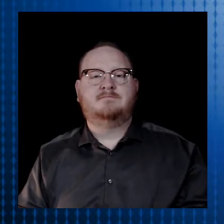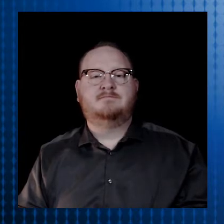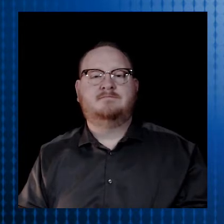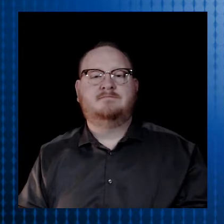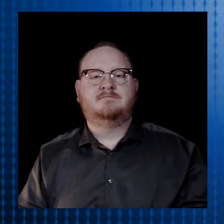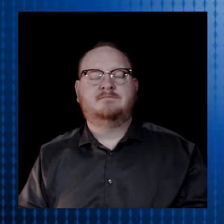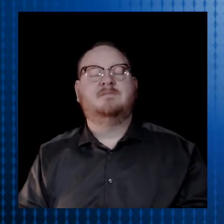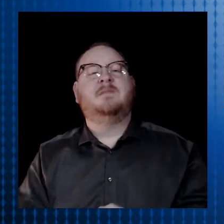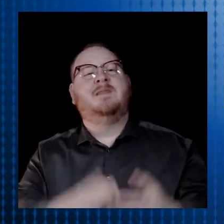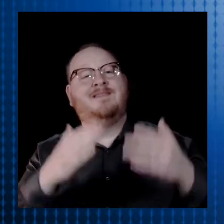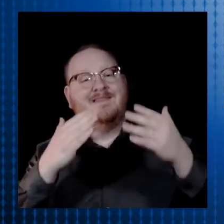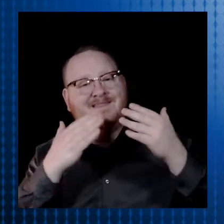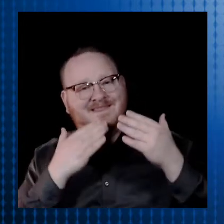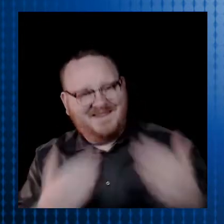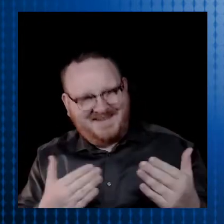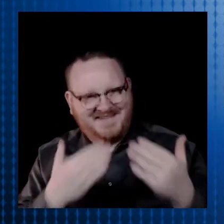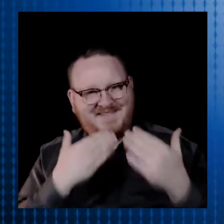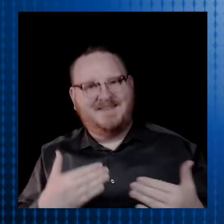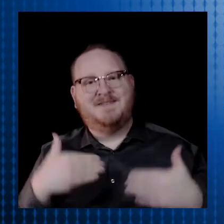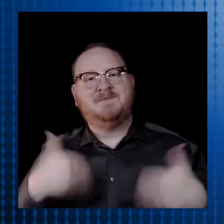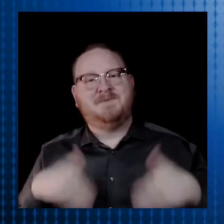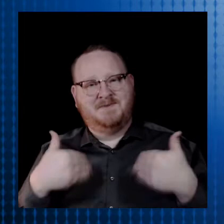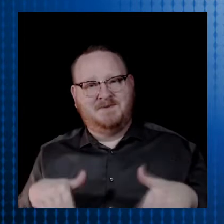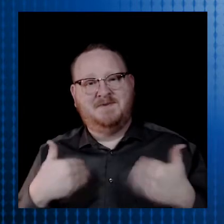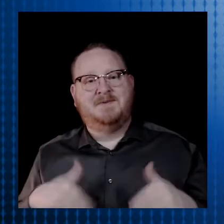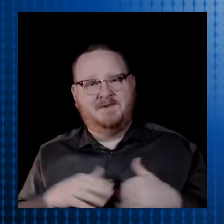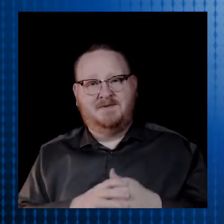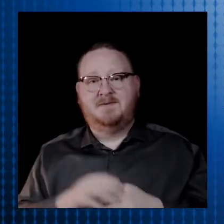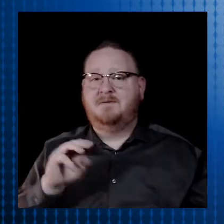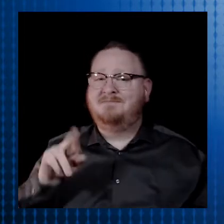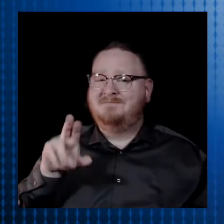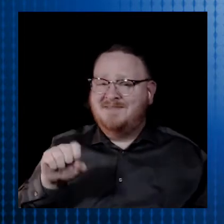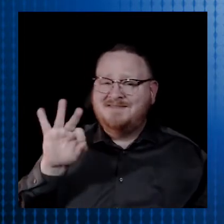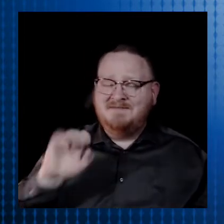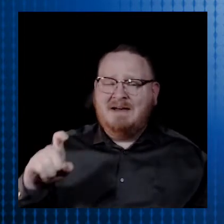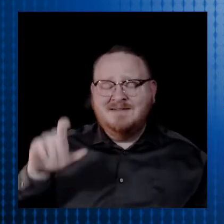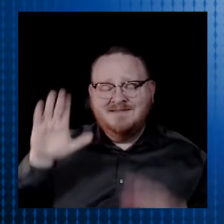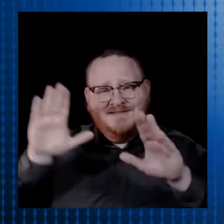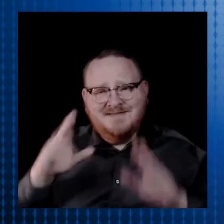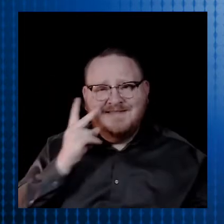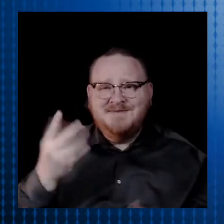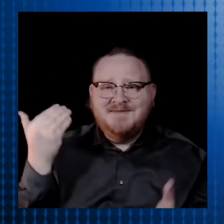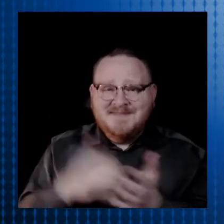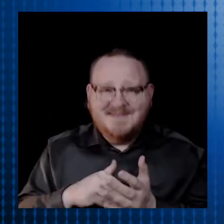Thank you so much. And Ms. Fox, it's so great to see you again, and some